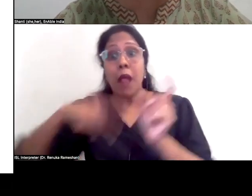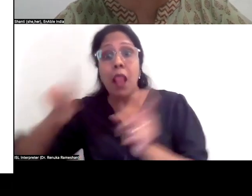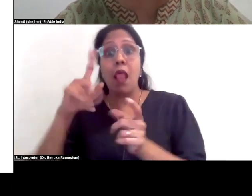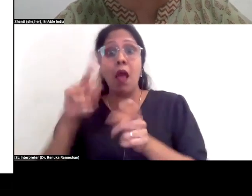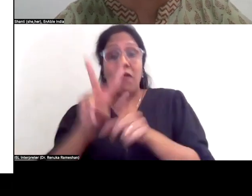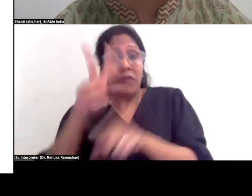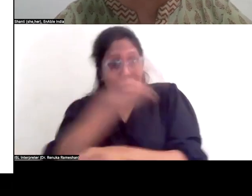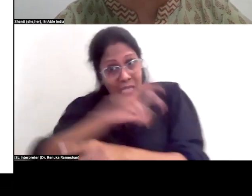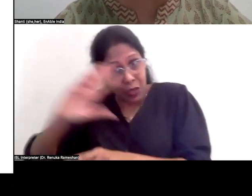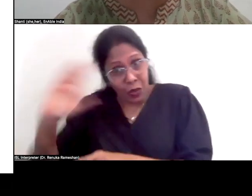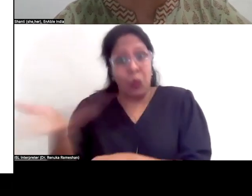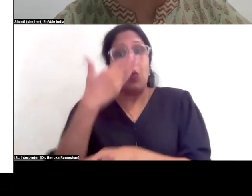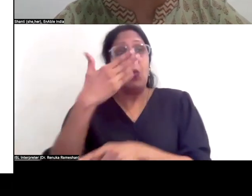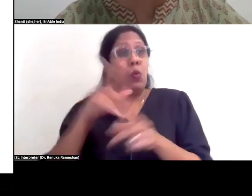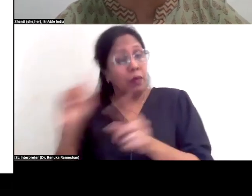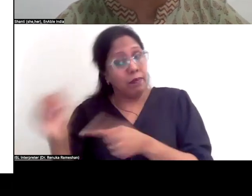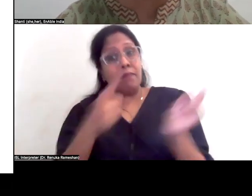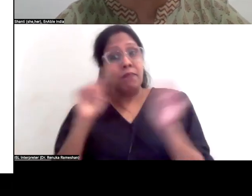the vaccine,